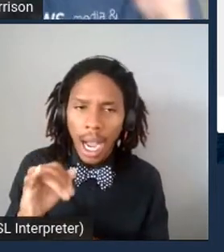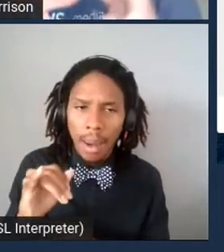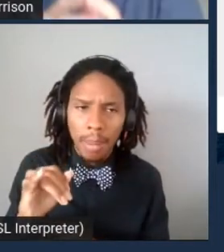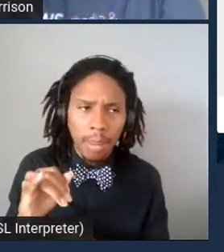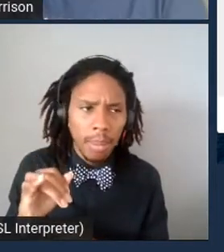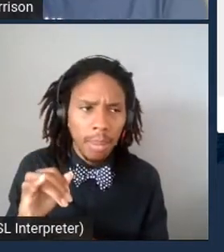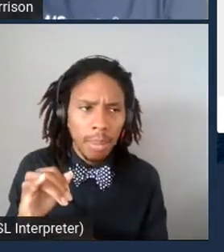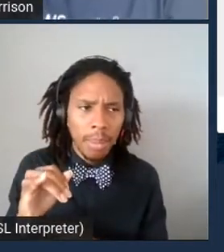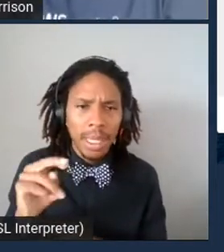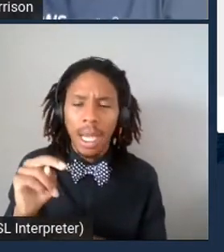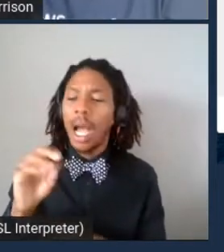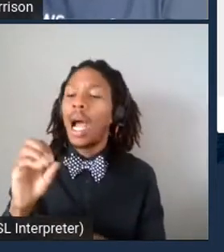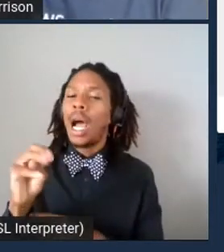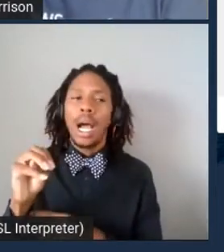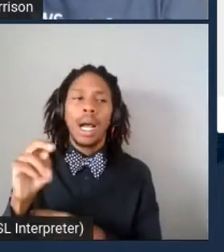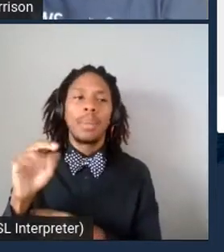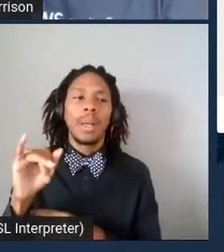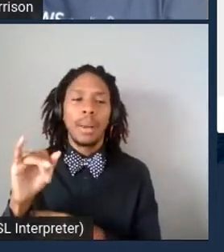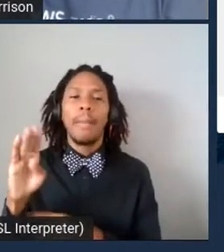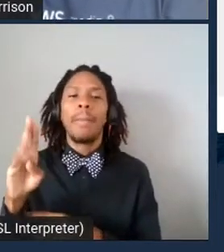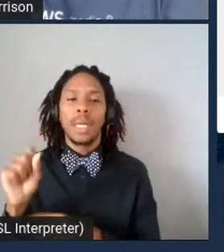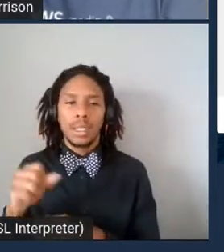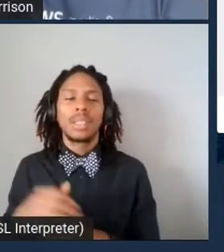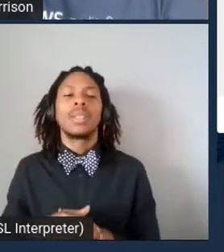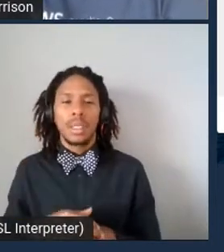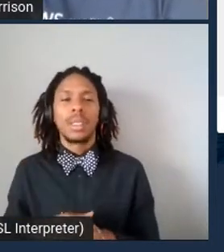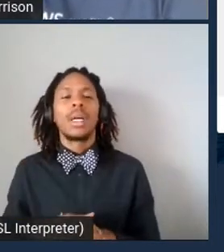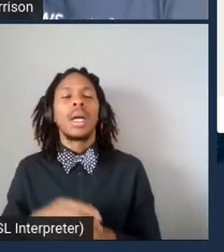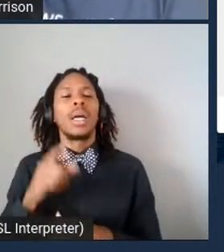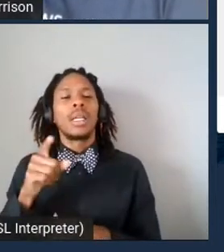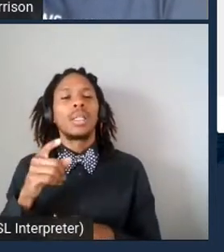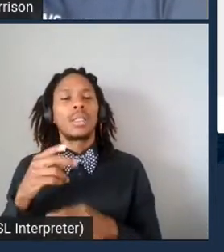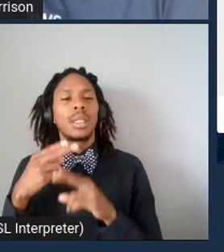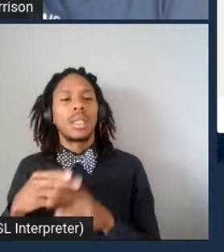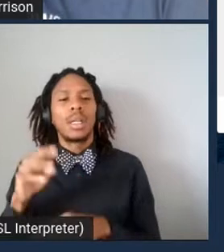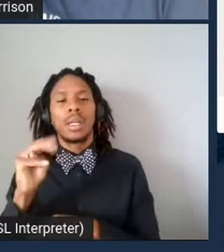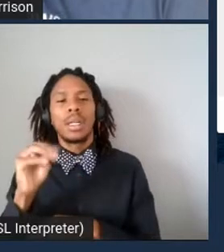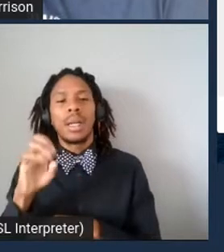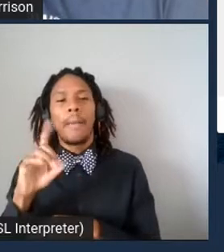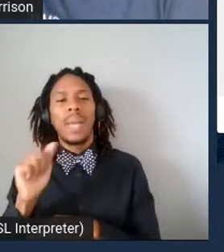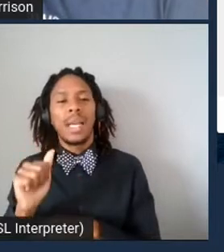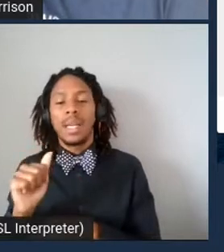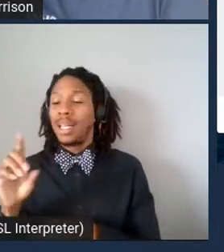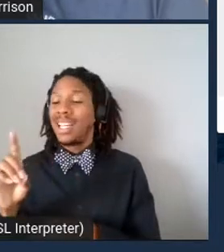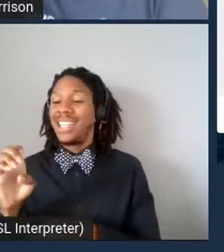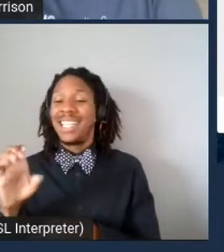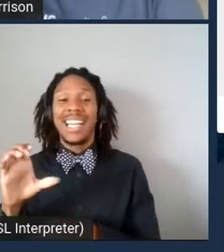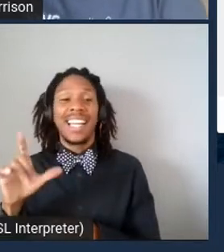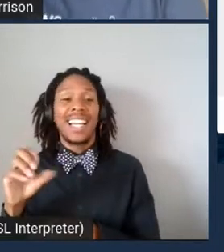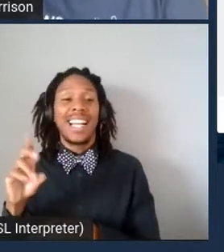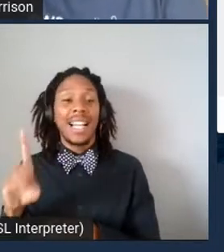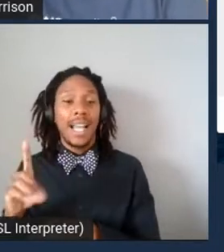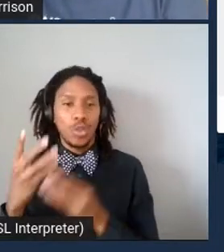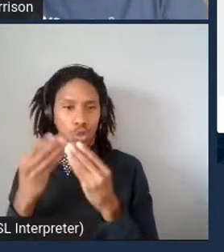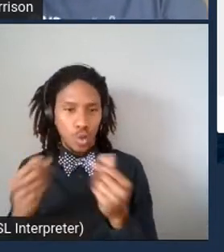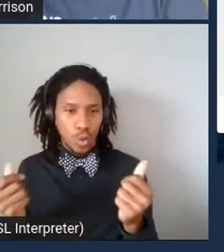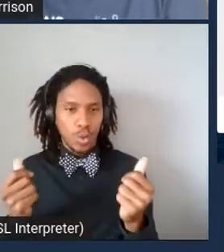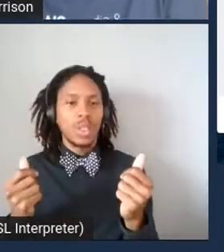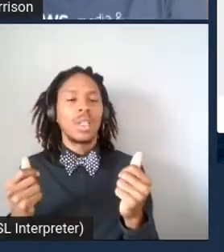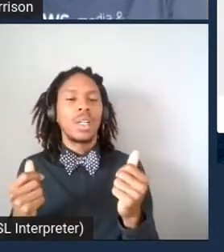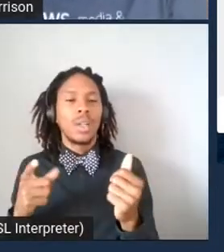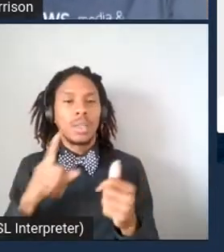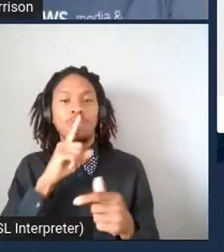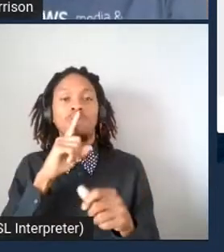and bringing it all in. This is called the media to cloud solution. So this is actually